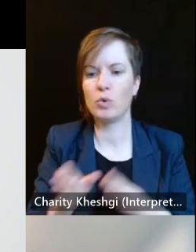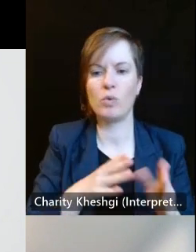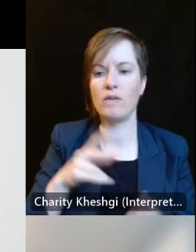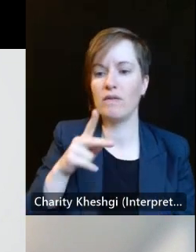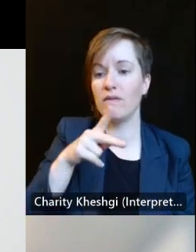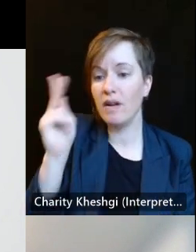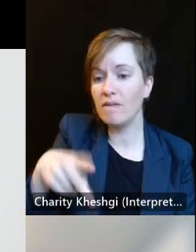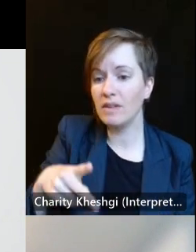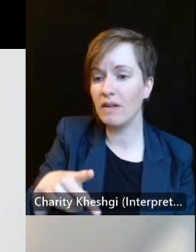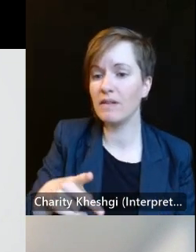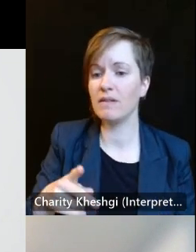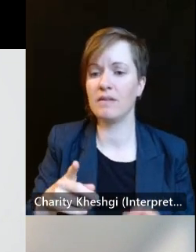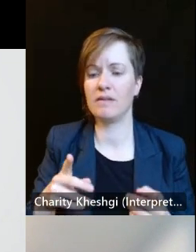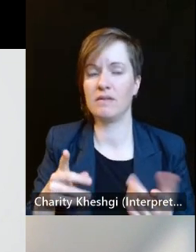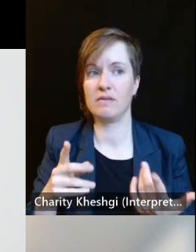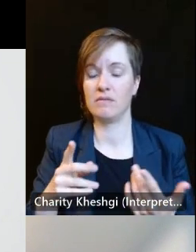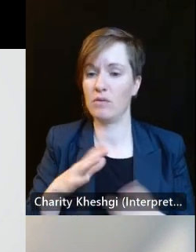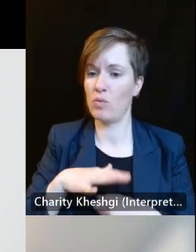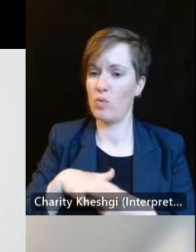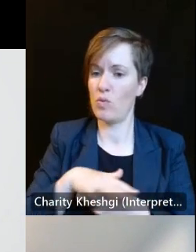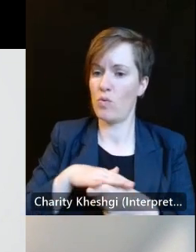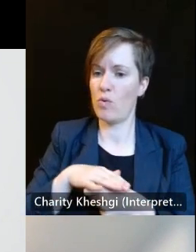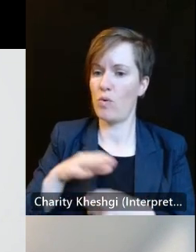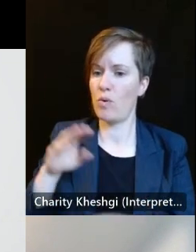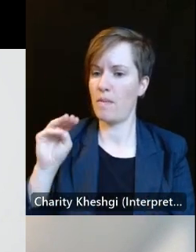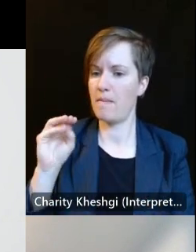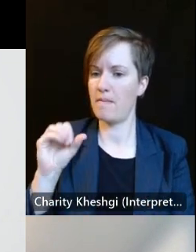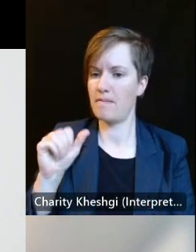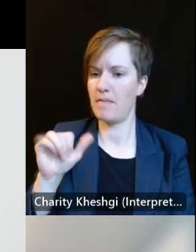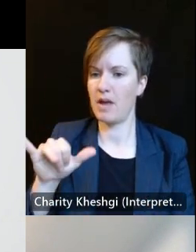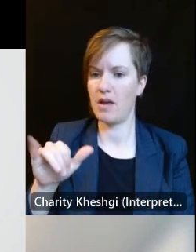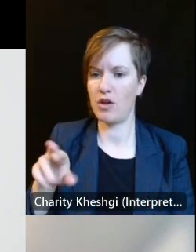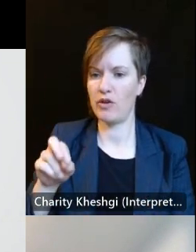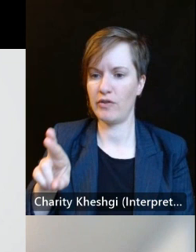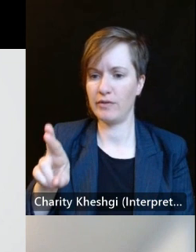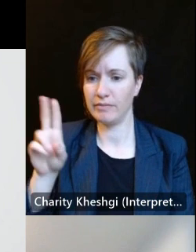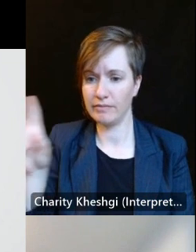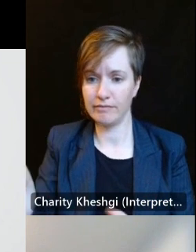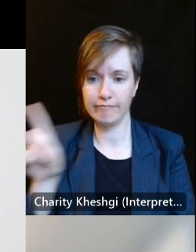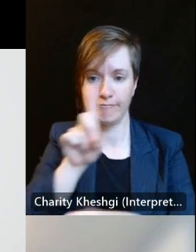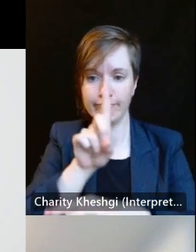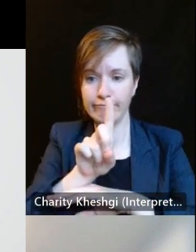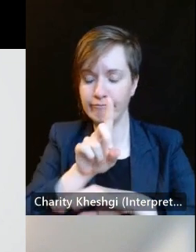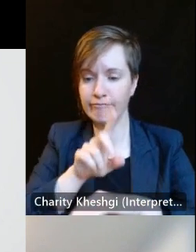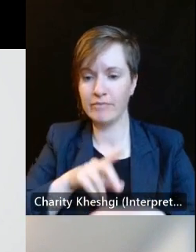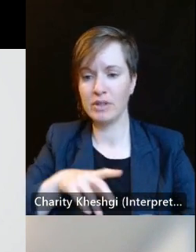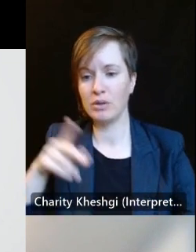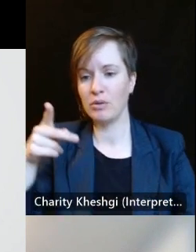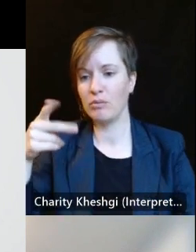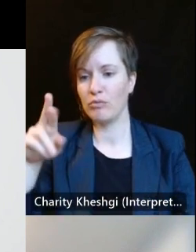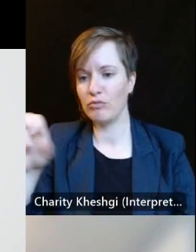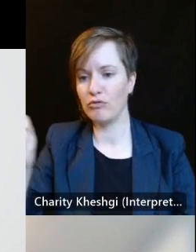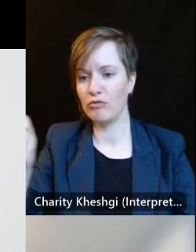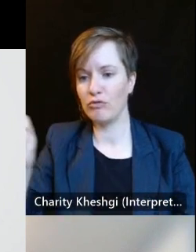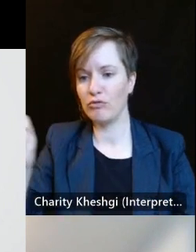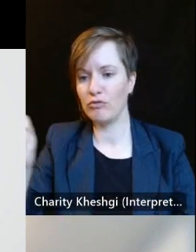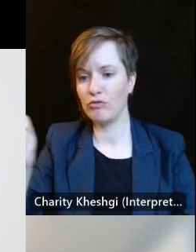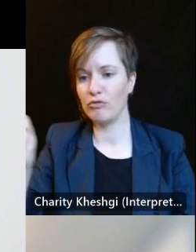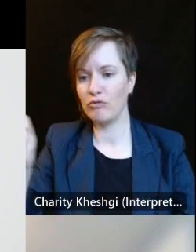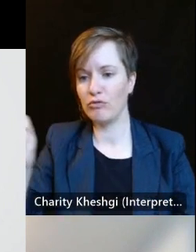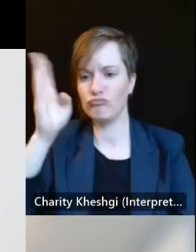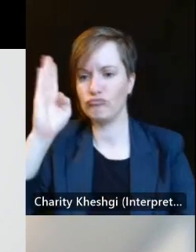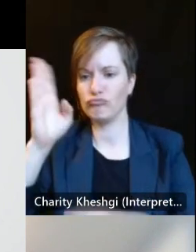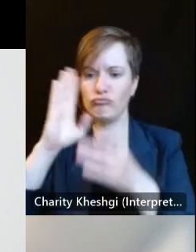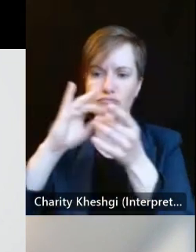the local mayor comes out, holds a press conference about an emergency to provide status updates and to provide